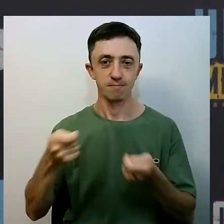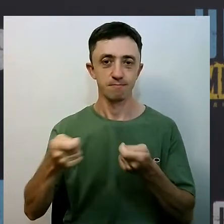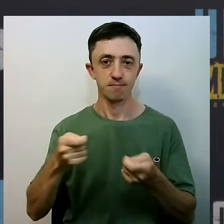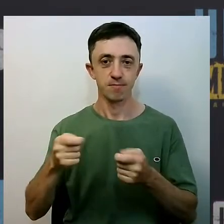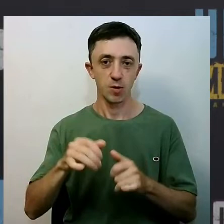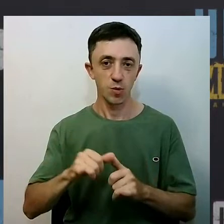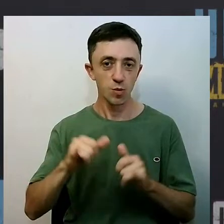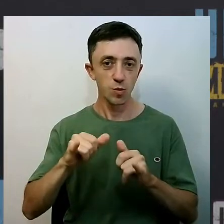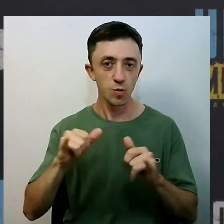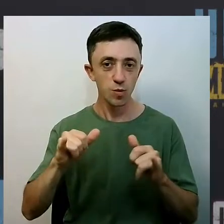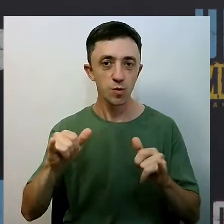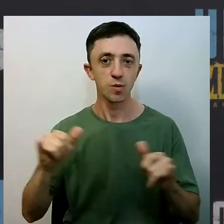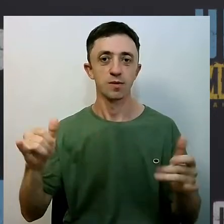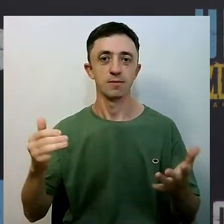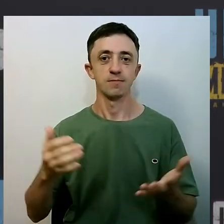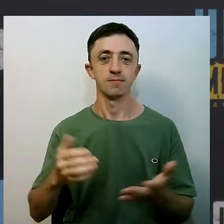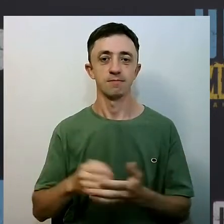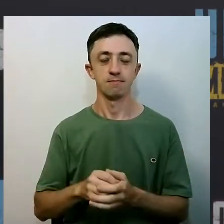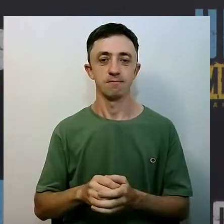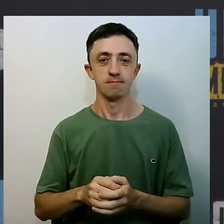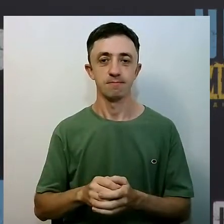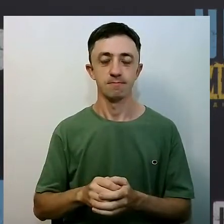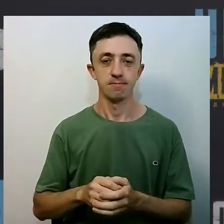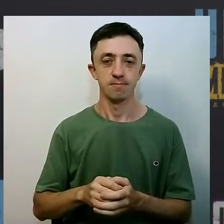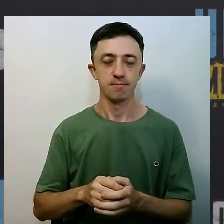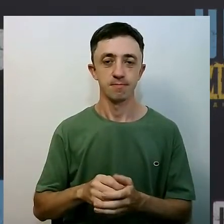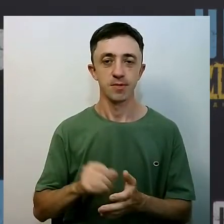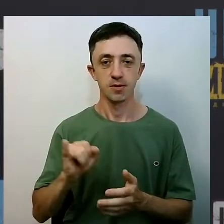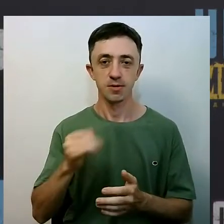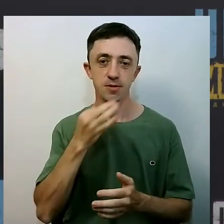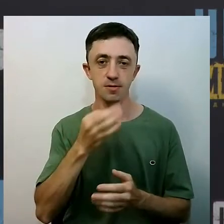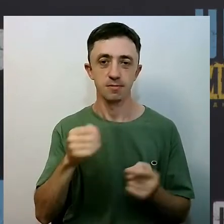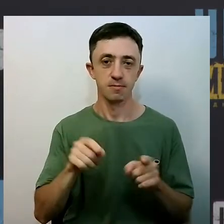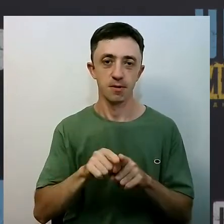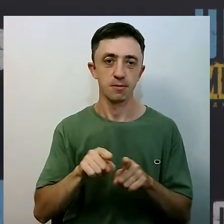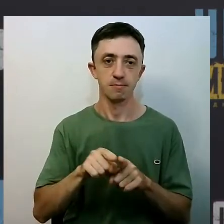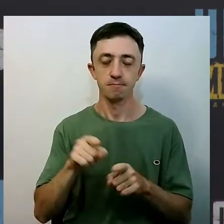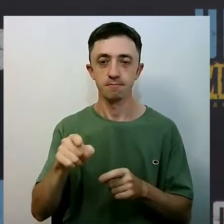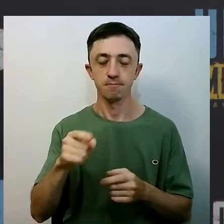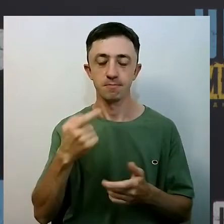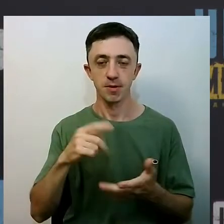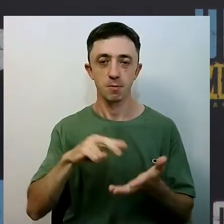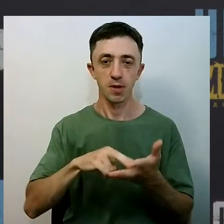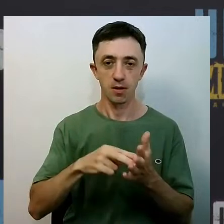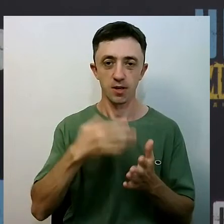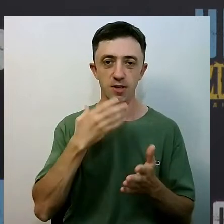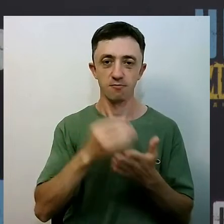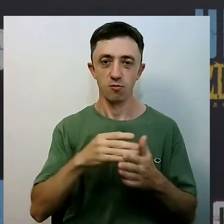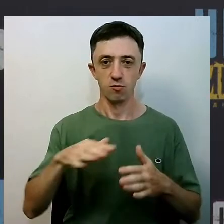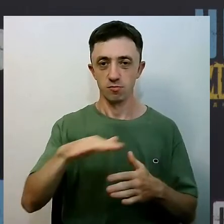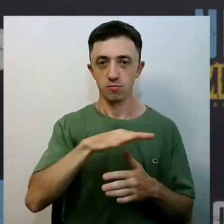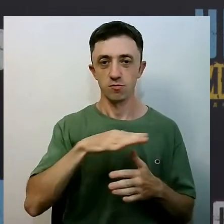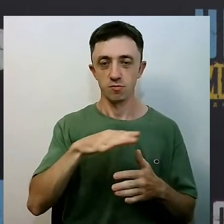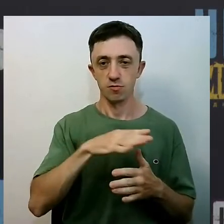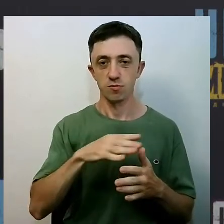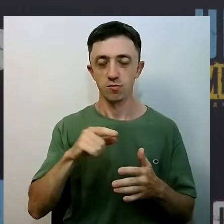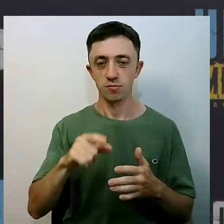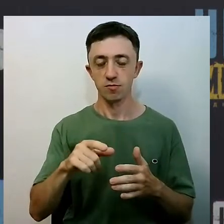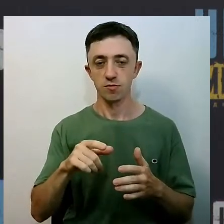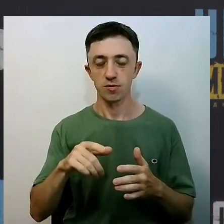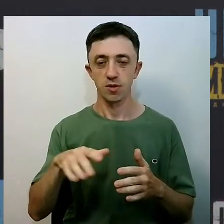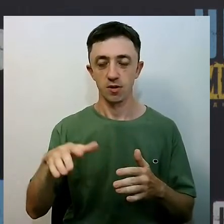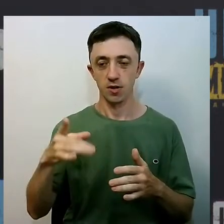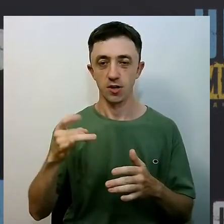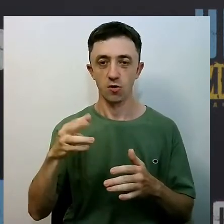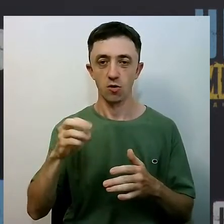Territorial communities got right to manage their life, to manage their